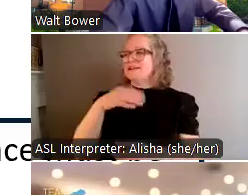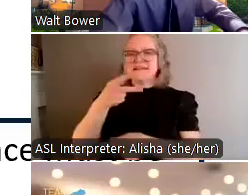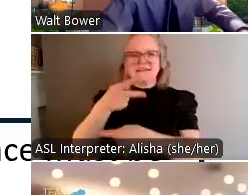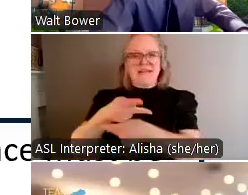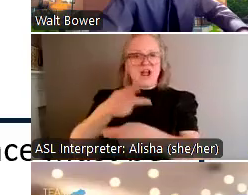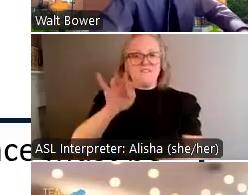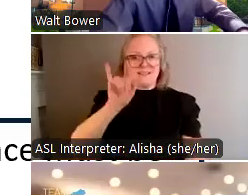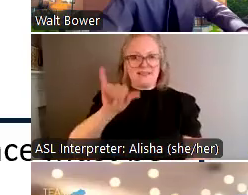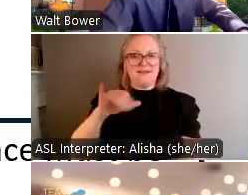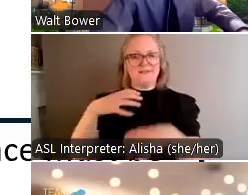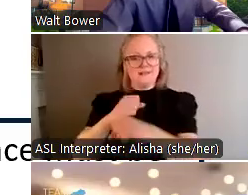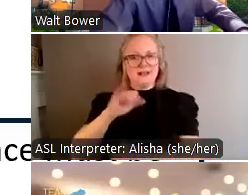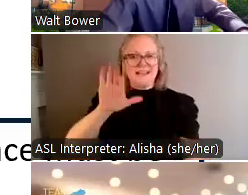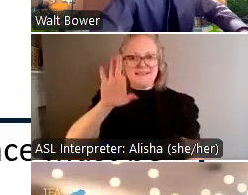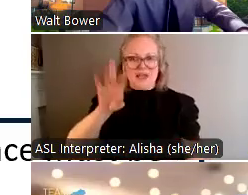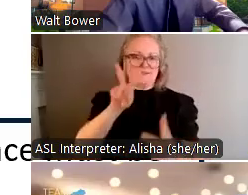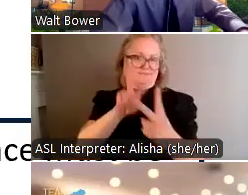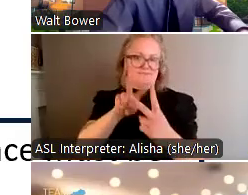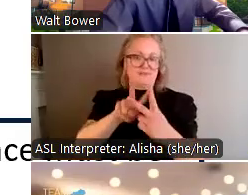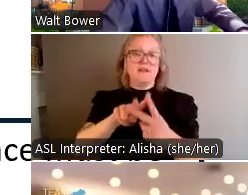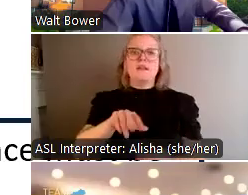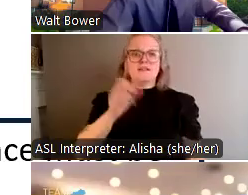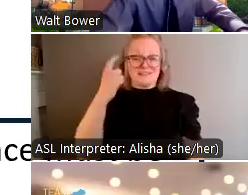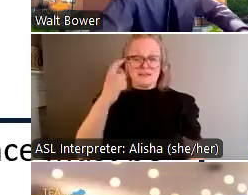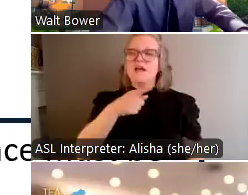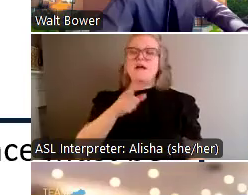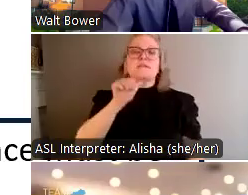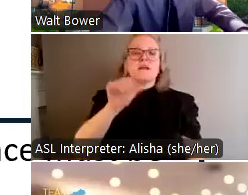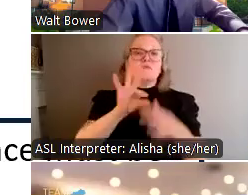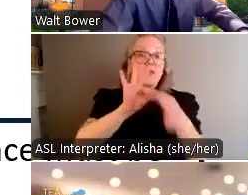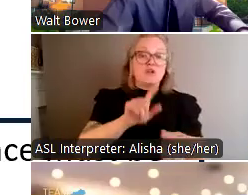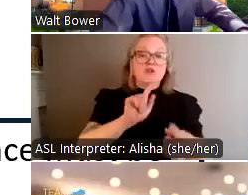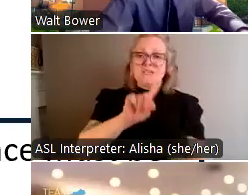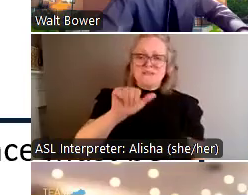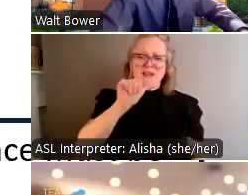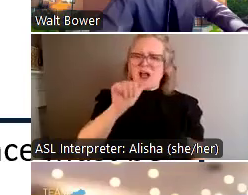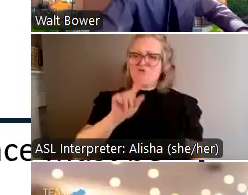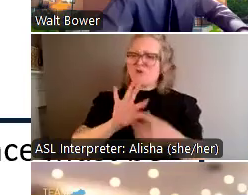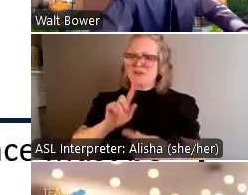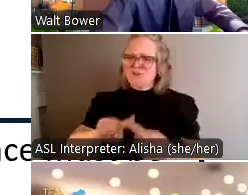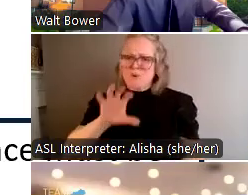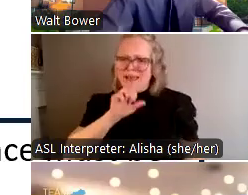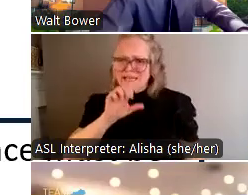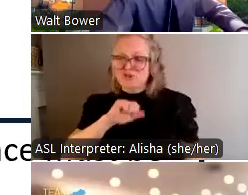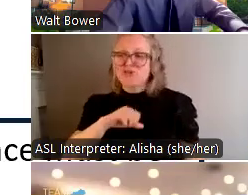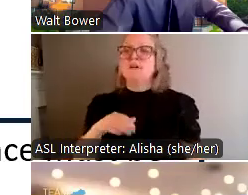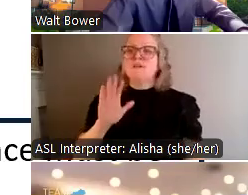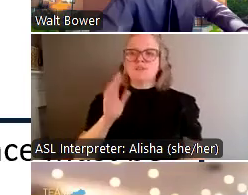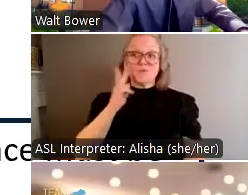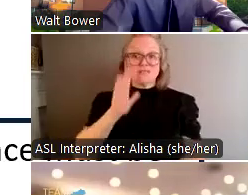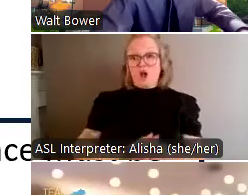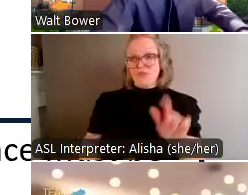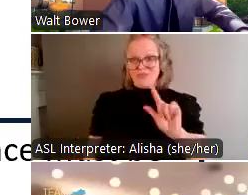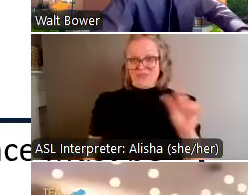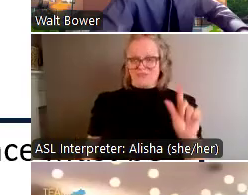disability and unrelated to any age-appropriate dependencies. So on the left-hand side, we have our nursing facility level of